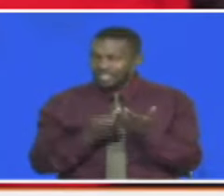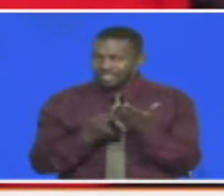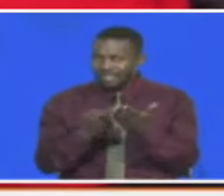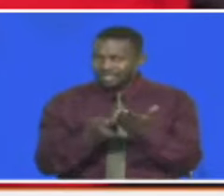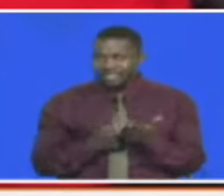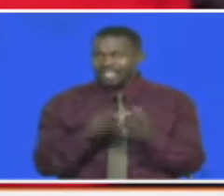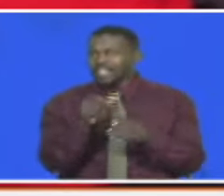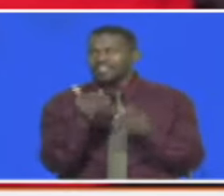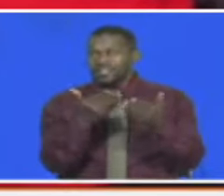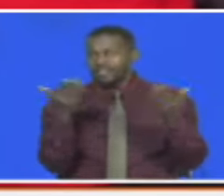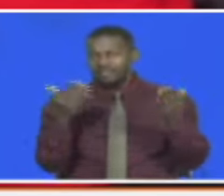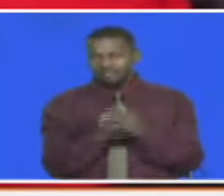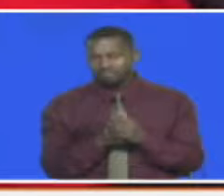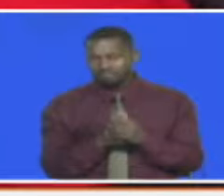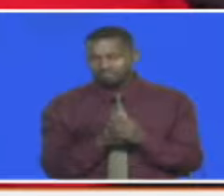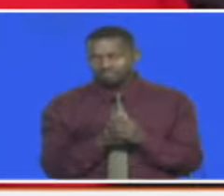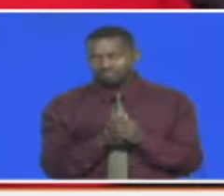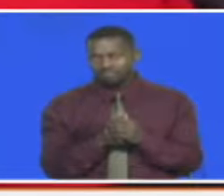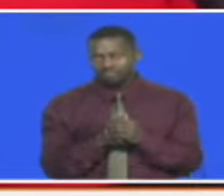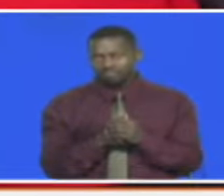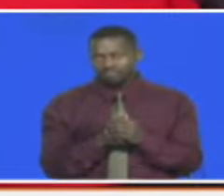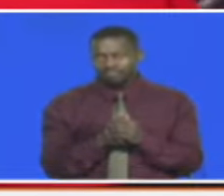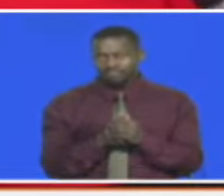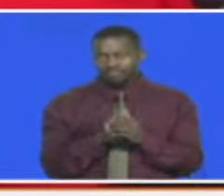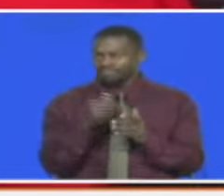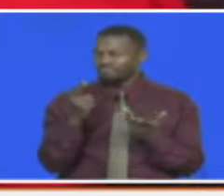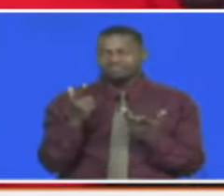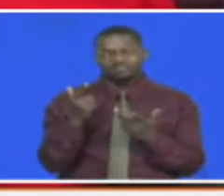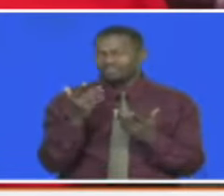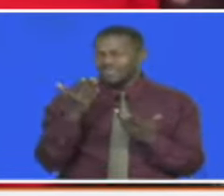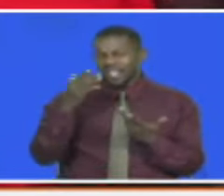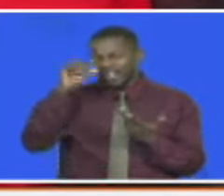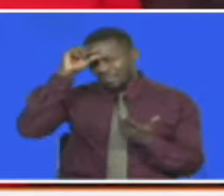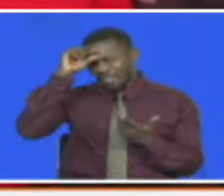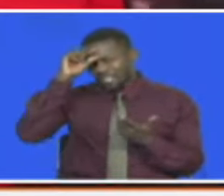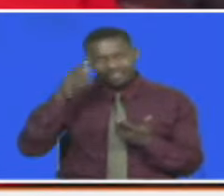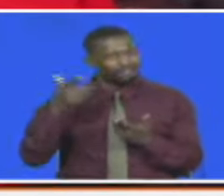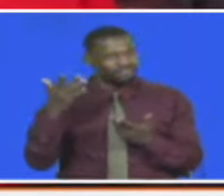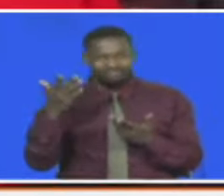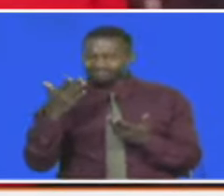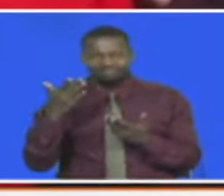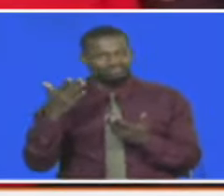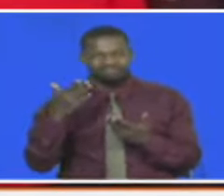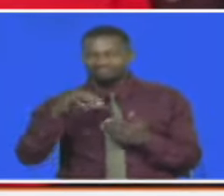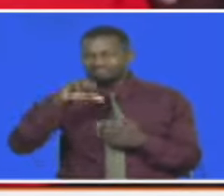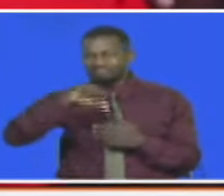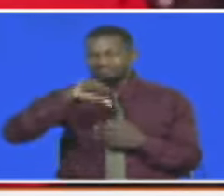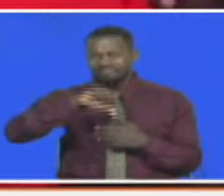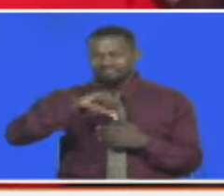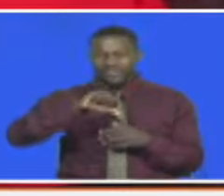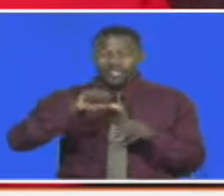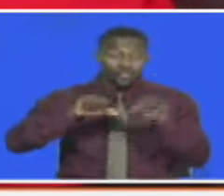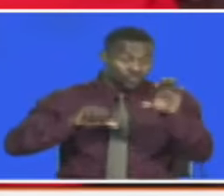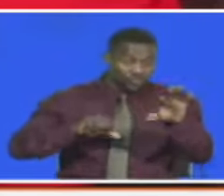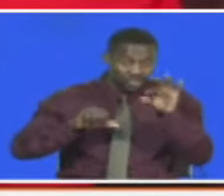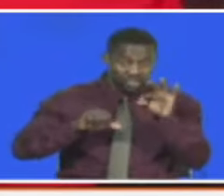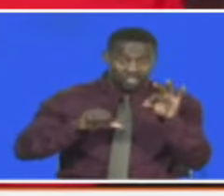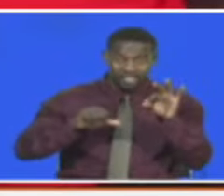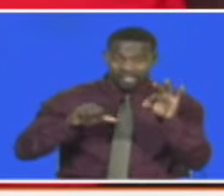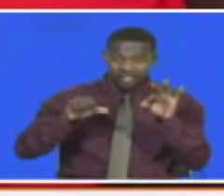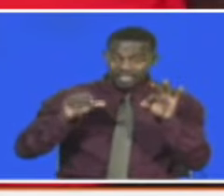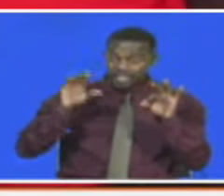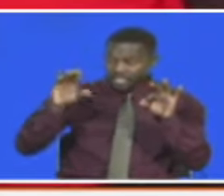Everything they do, they help us to mobilize the anger of the Kenyan people. The nomination of Professor Kindiki as